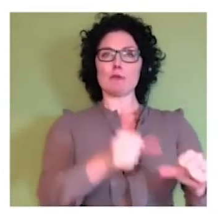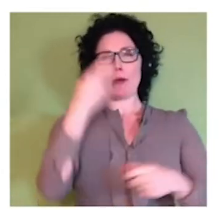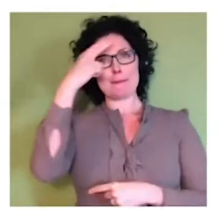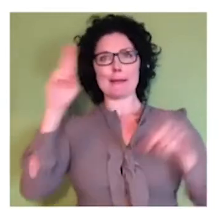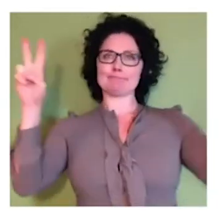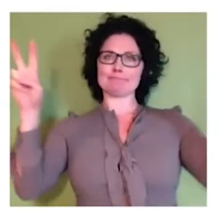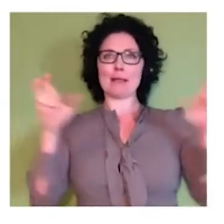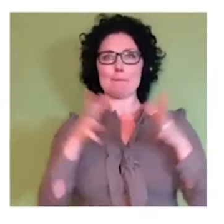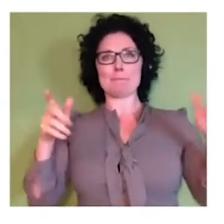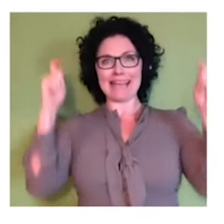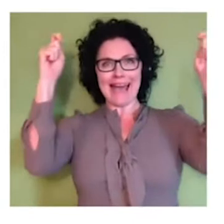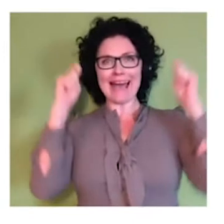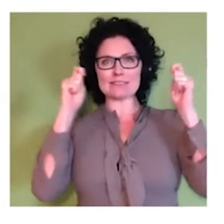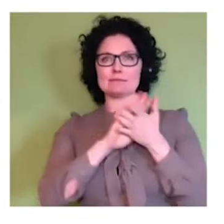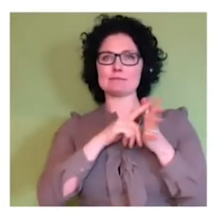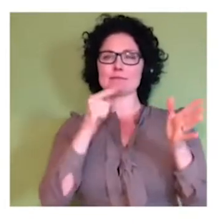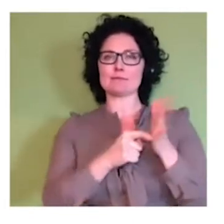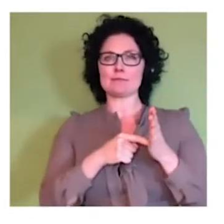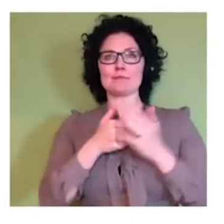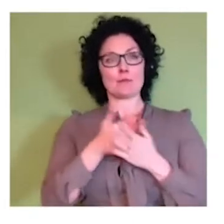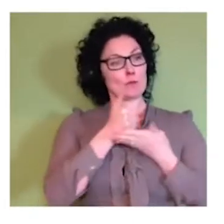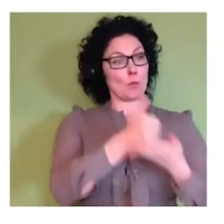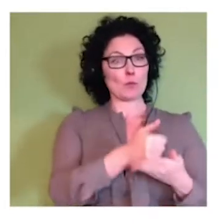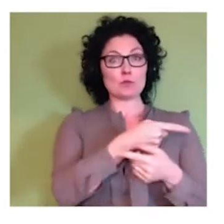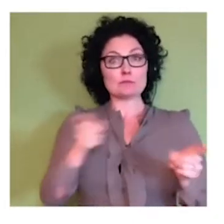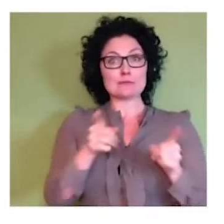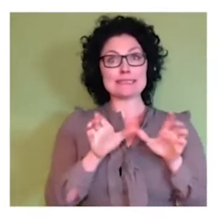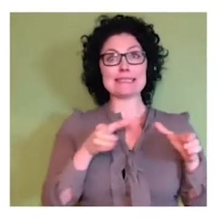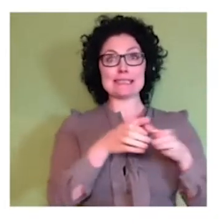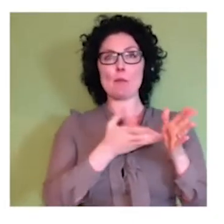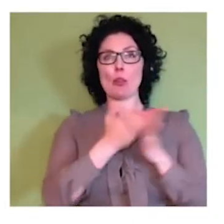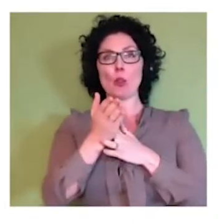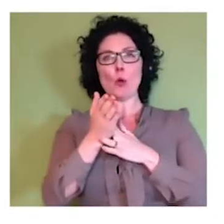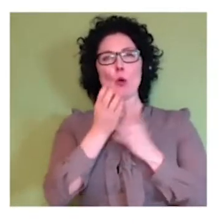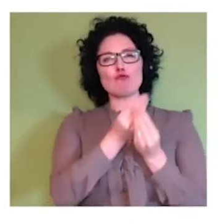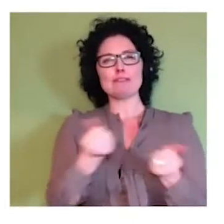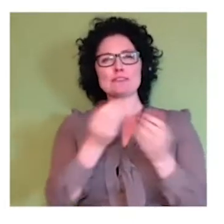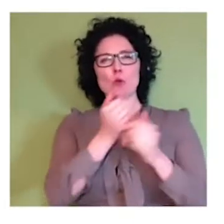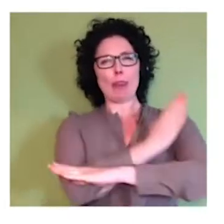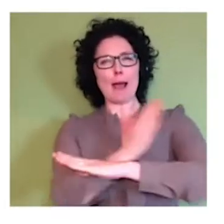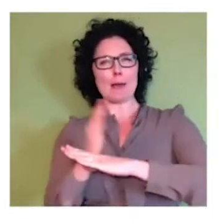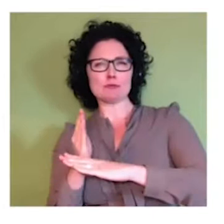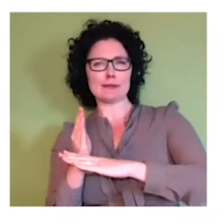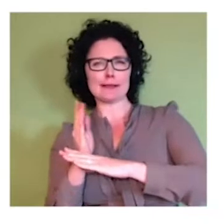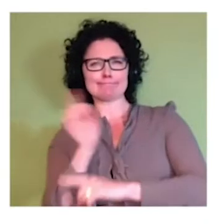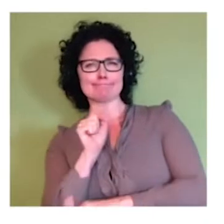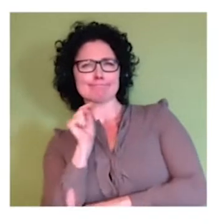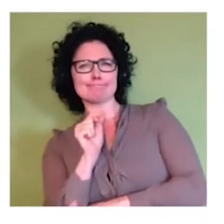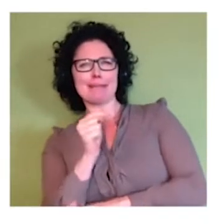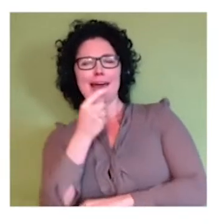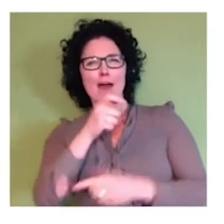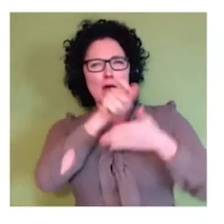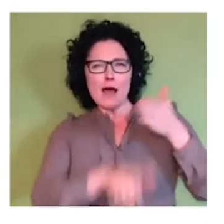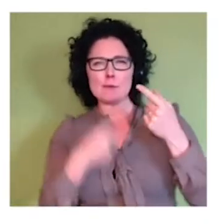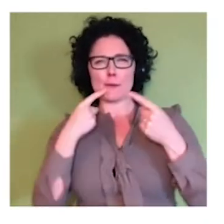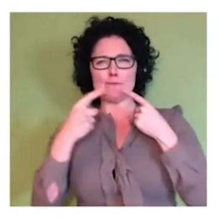offer further and supporting our team with our resource library, which is full of articles and information on accessibility and inclusive